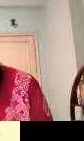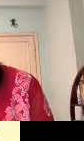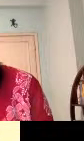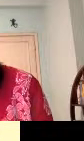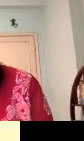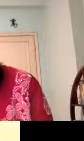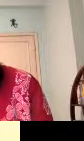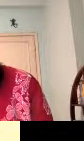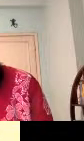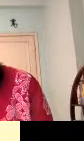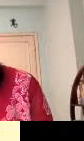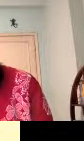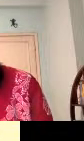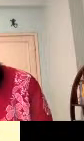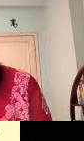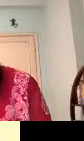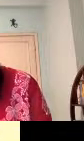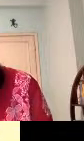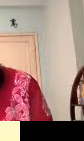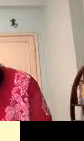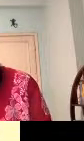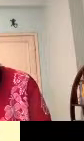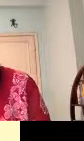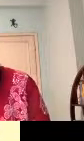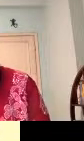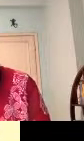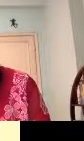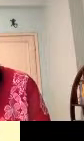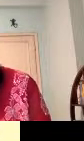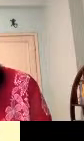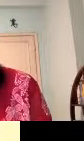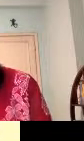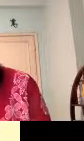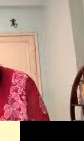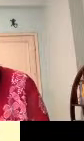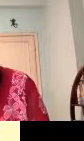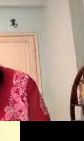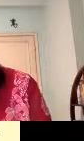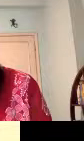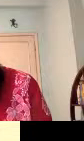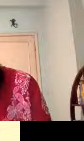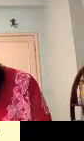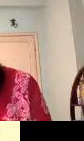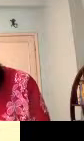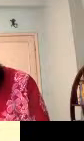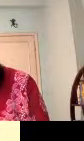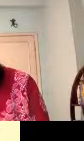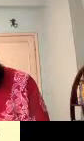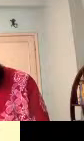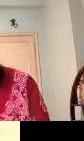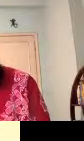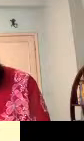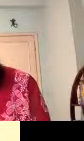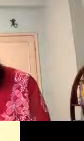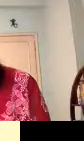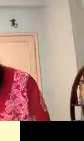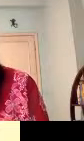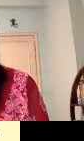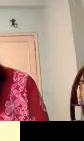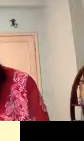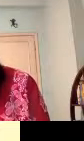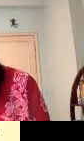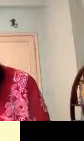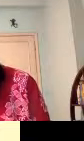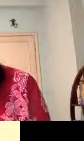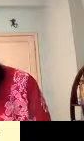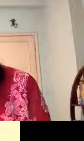themselves, and they were emulating Mughal elite practices to assert